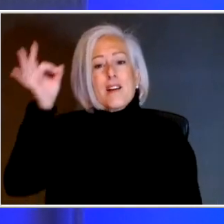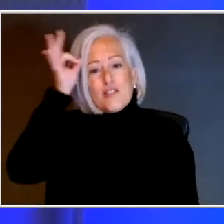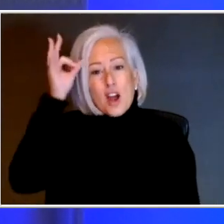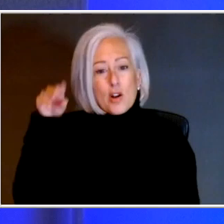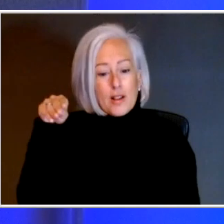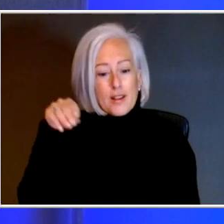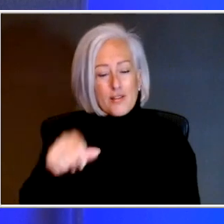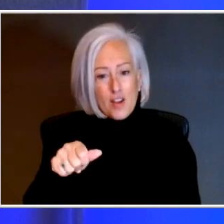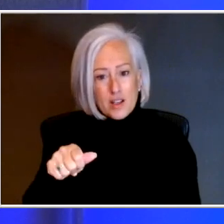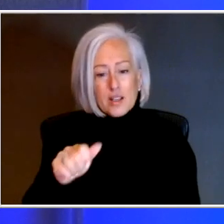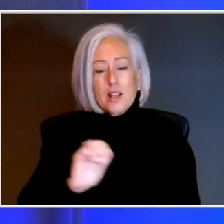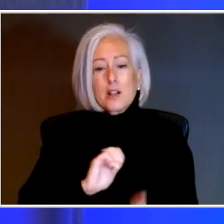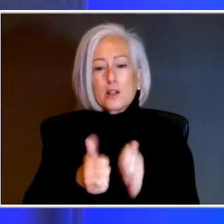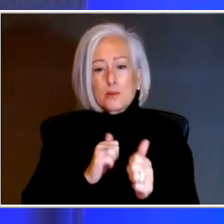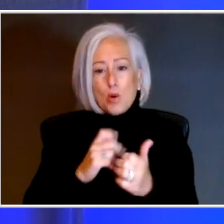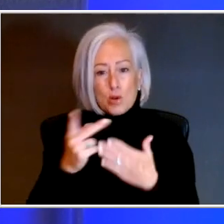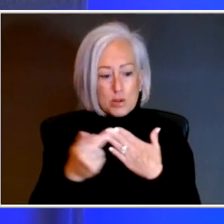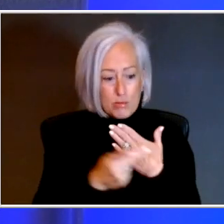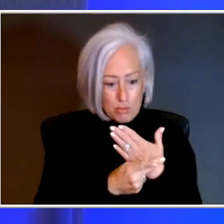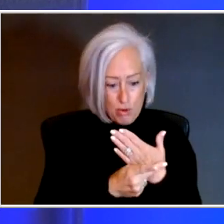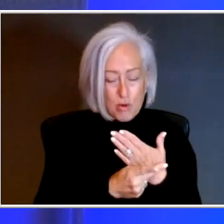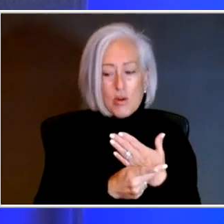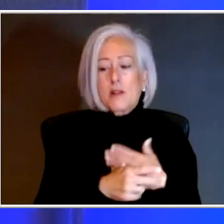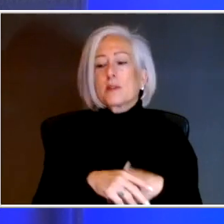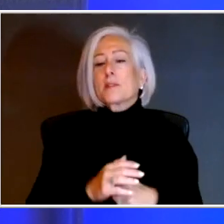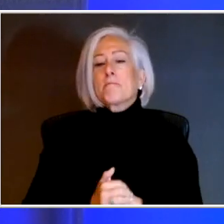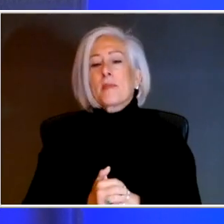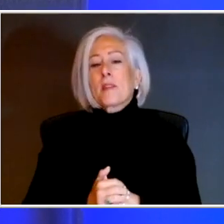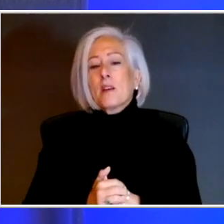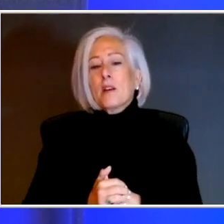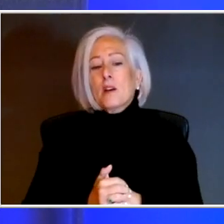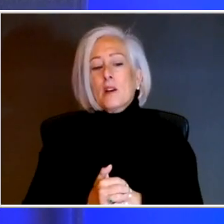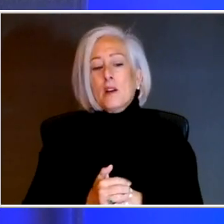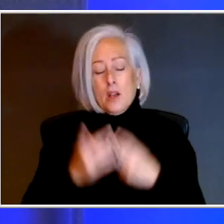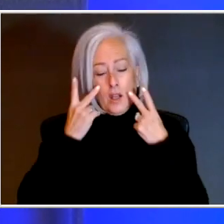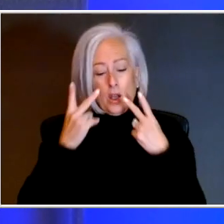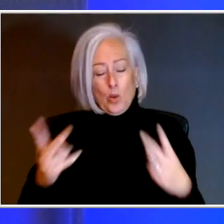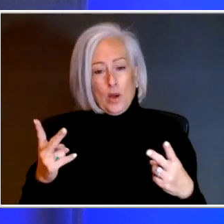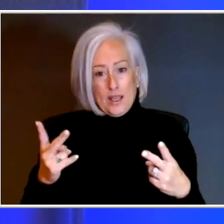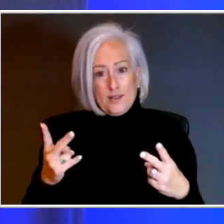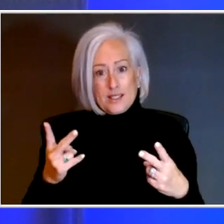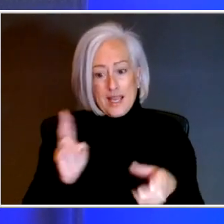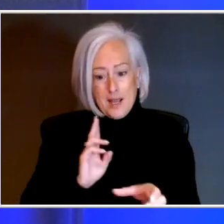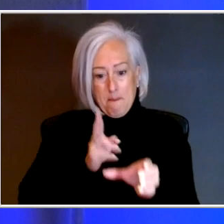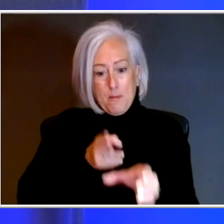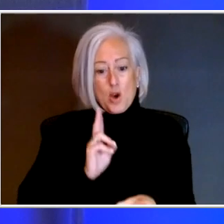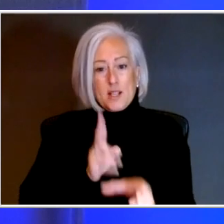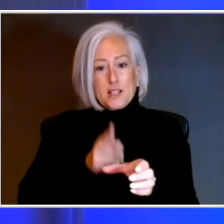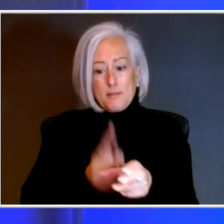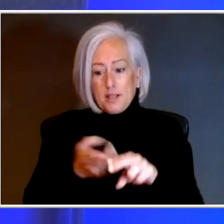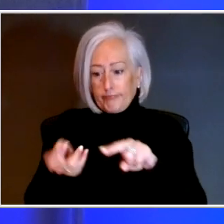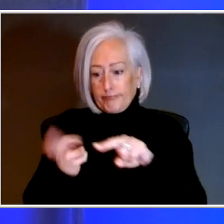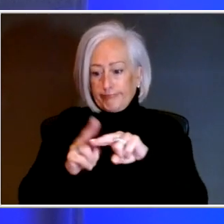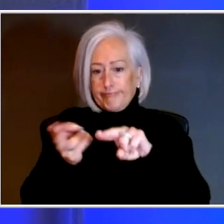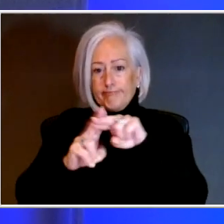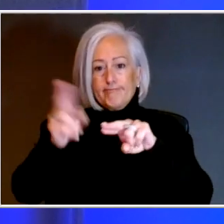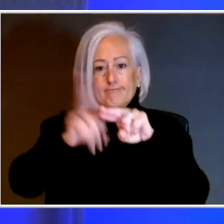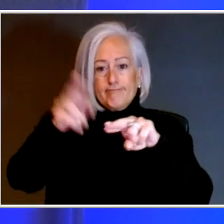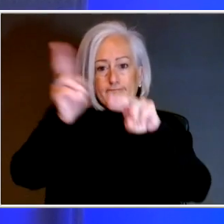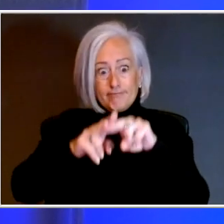over into sports. So we've seen the participation rates rise since that time. Which is